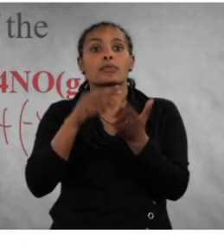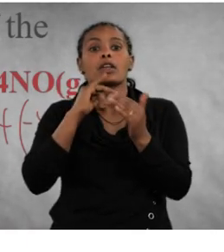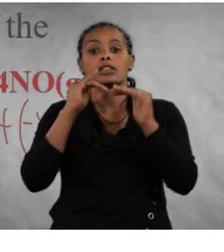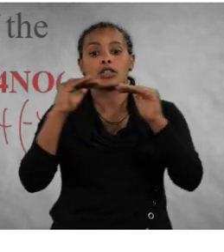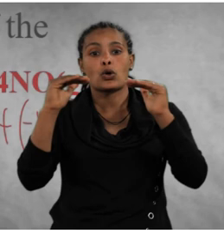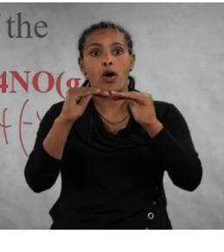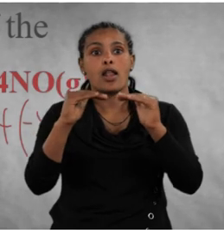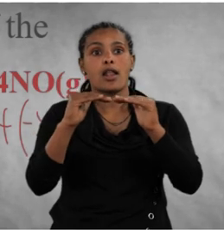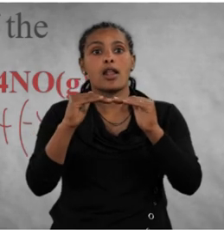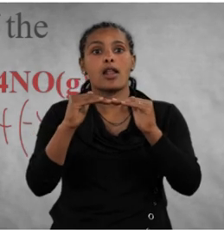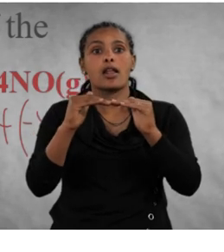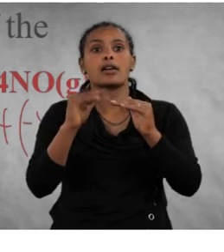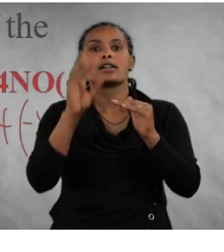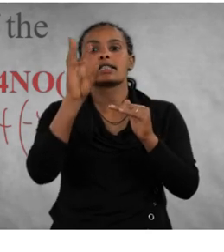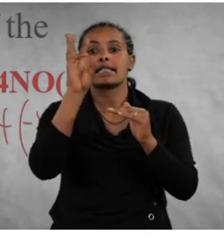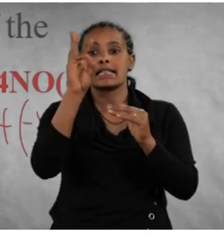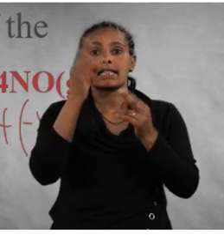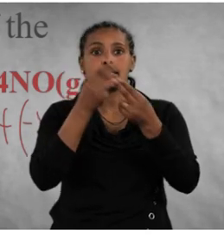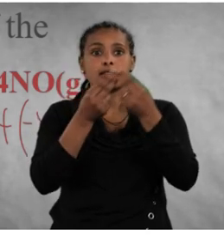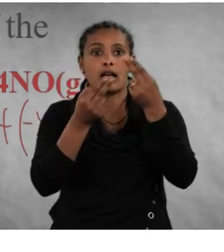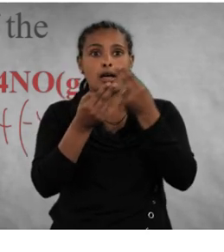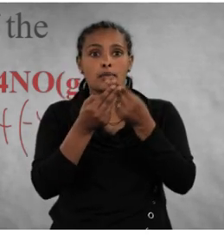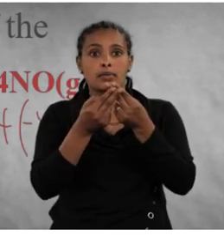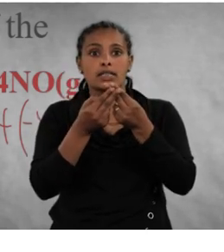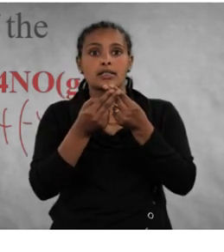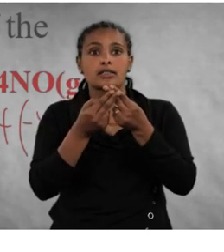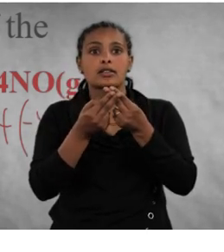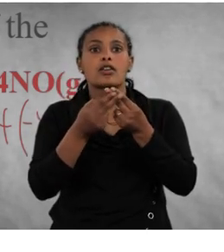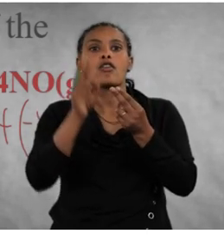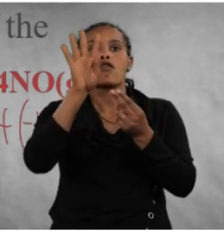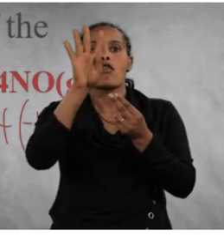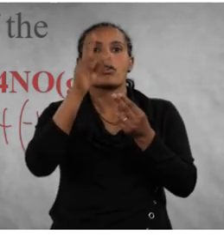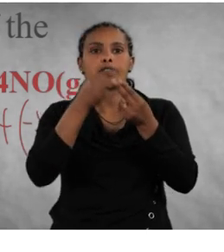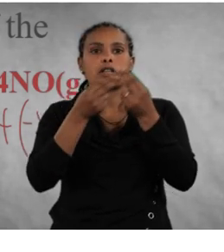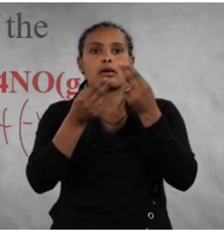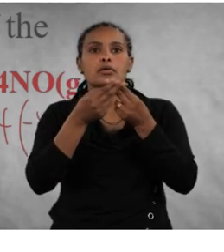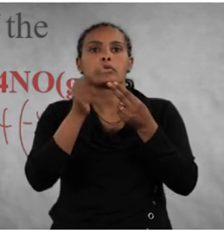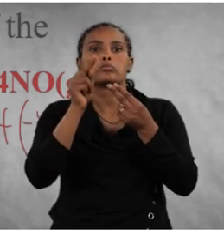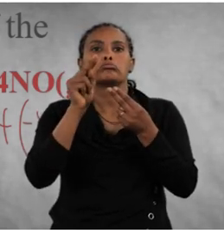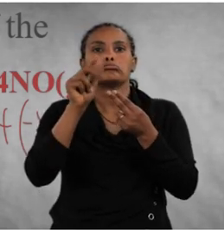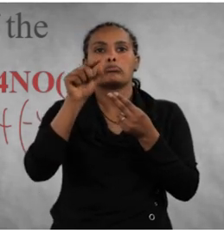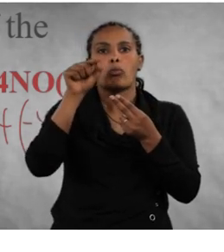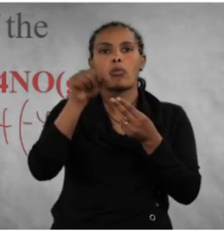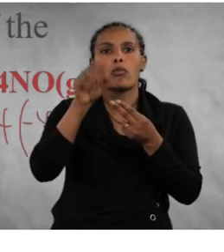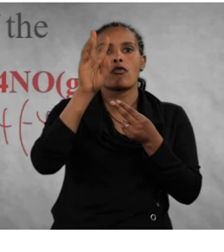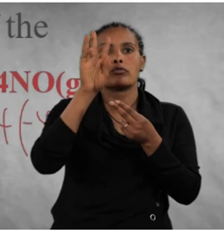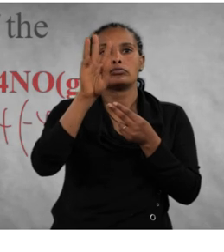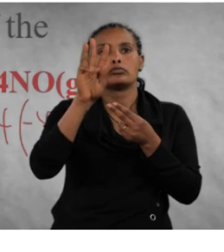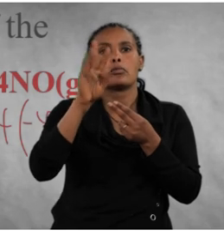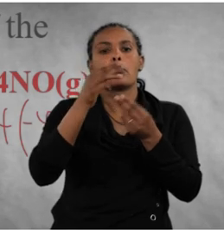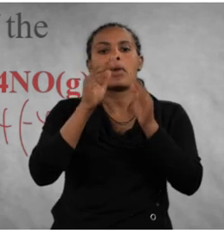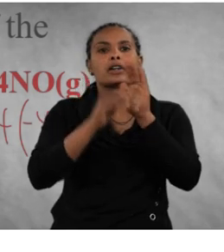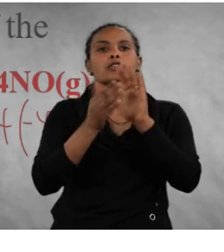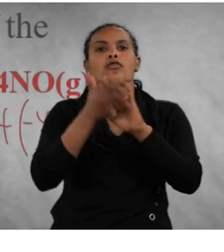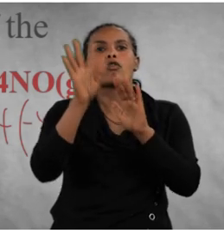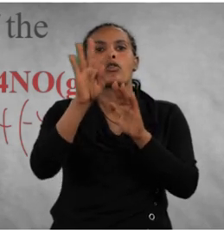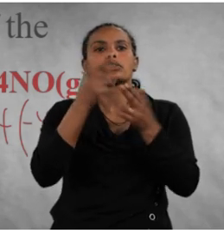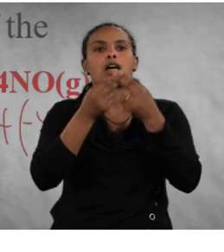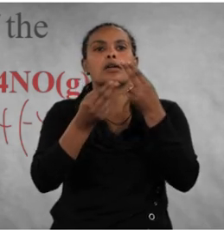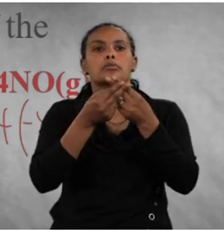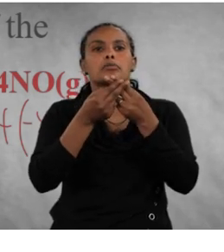equal six times this plus four times 90.3 kilojoule minus four times